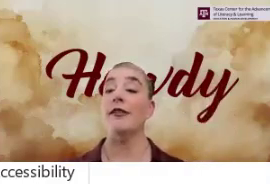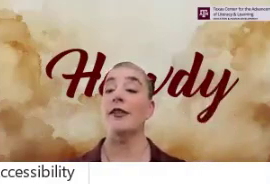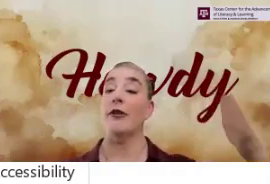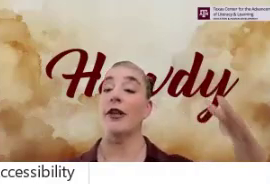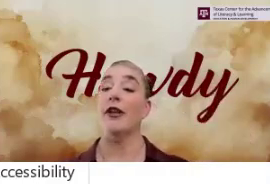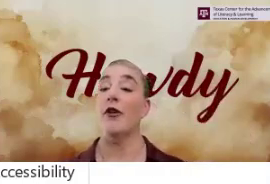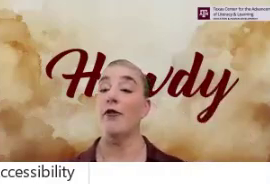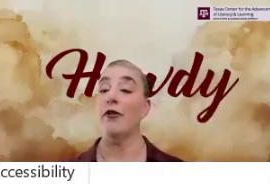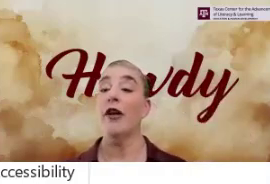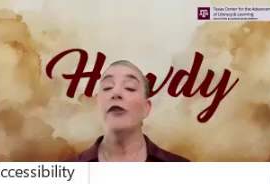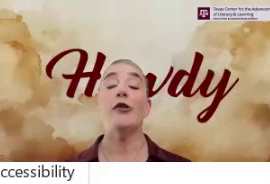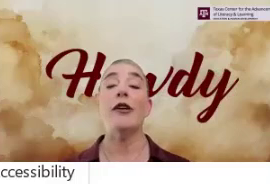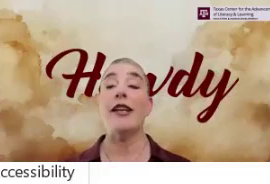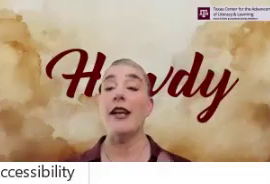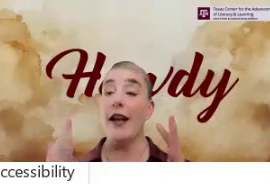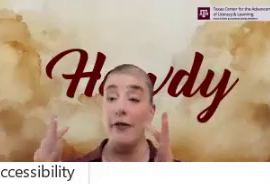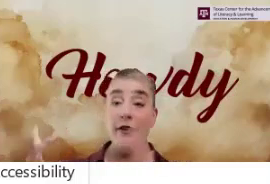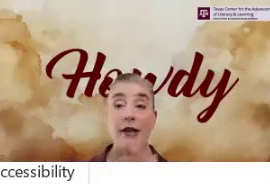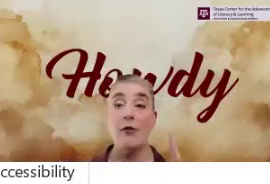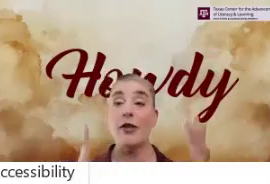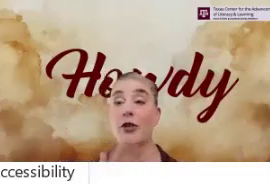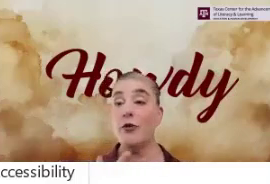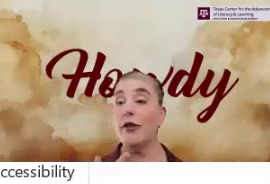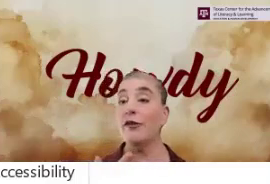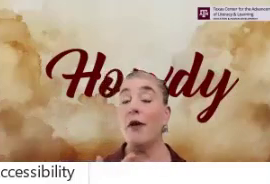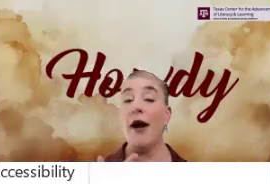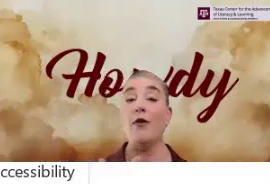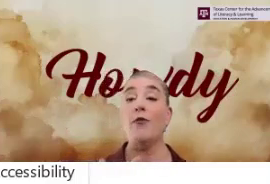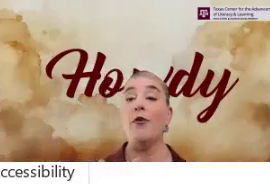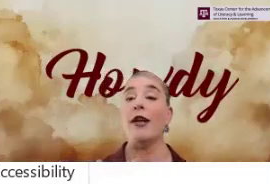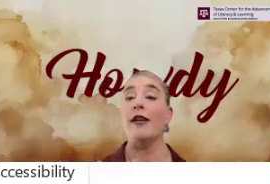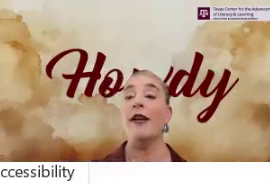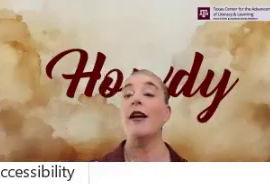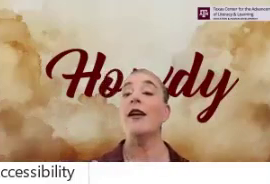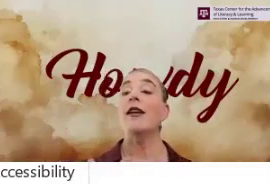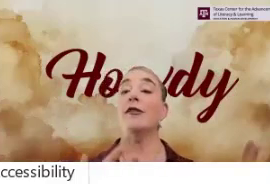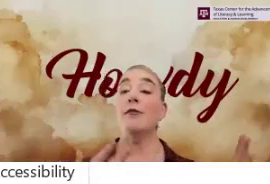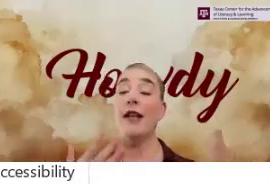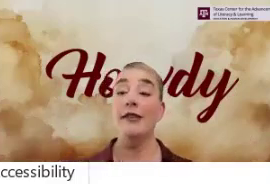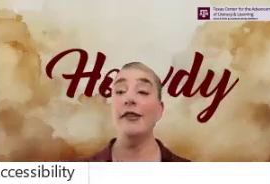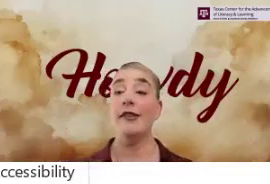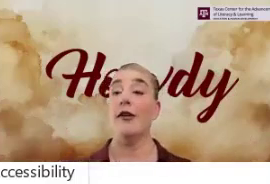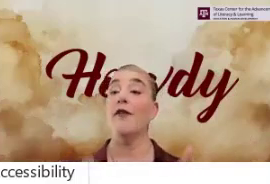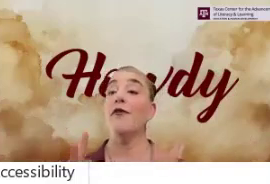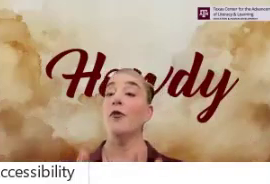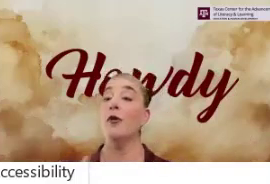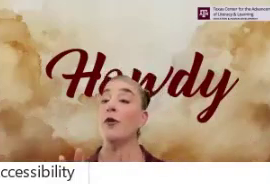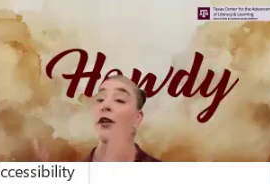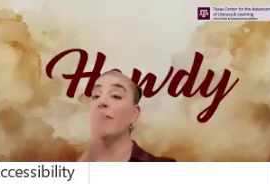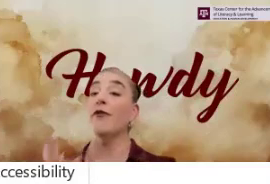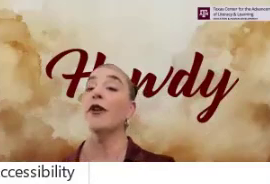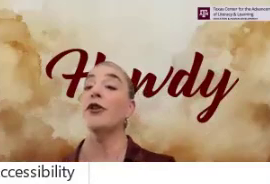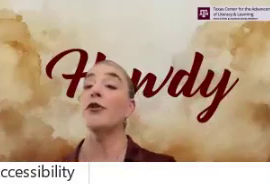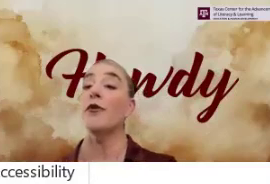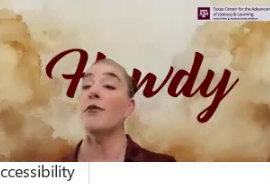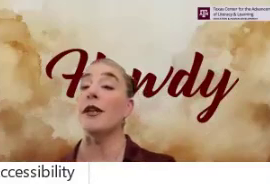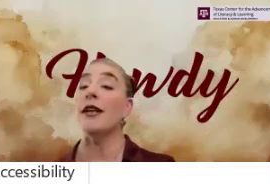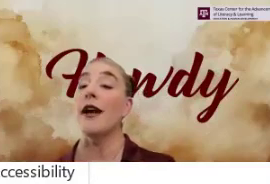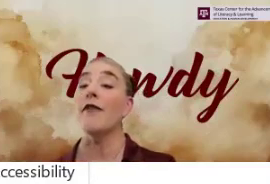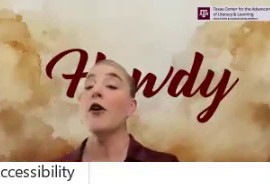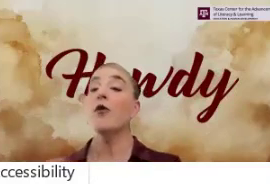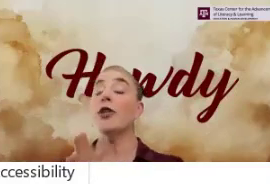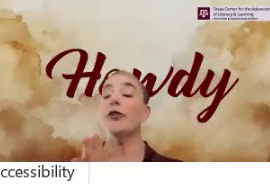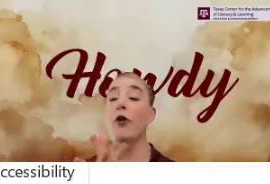different things. It's carrying over. So again, everything we do in this PowerPoint is necessary for when we convert it